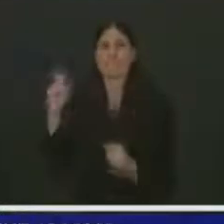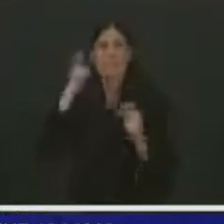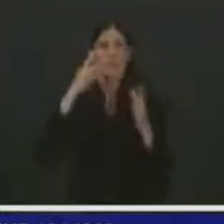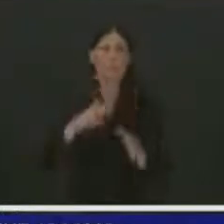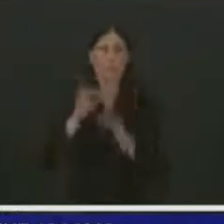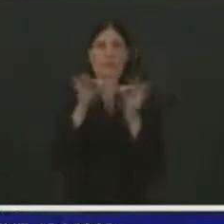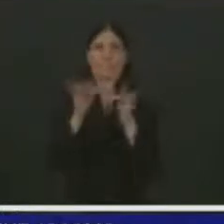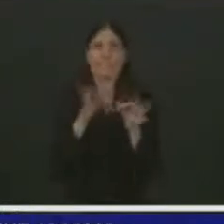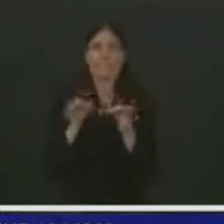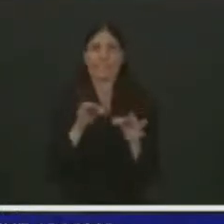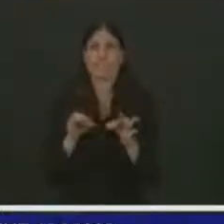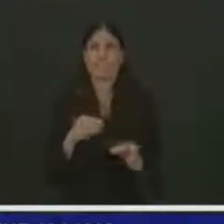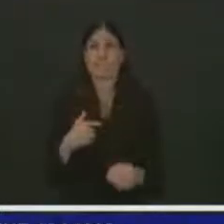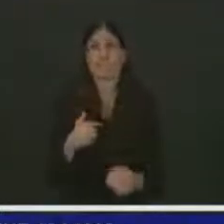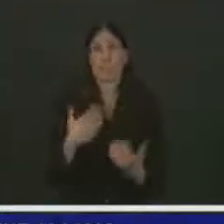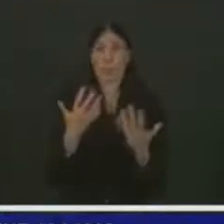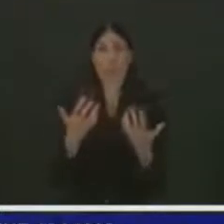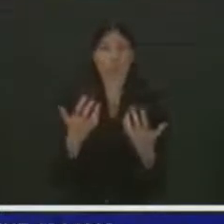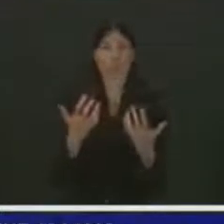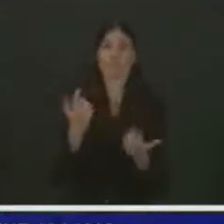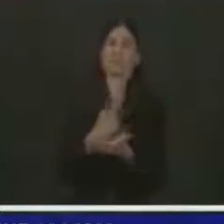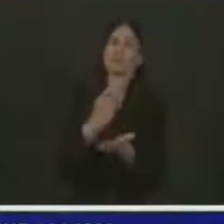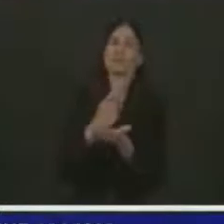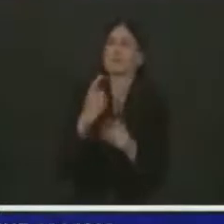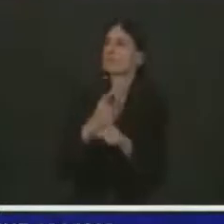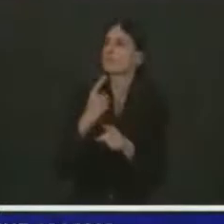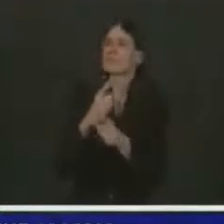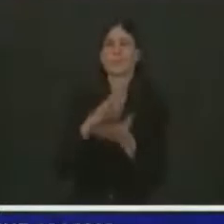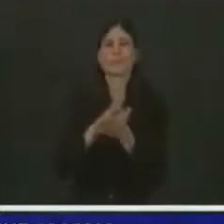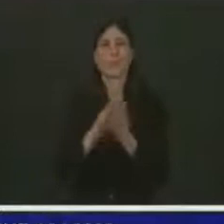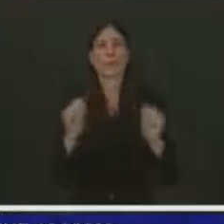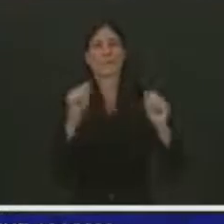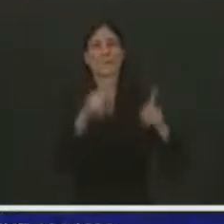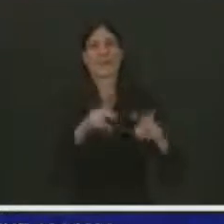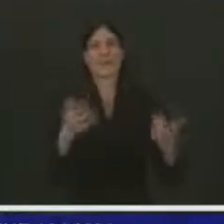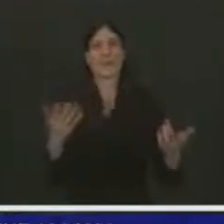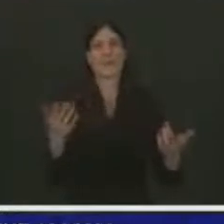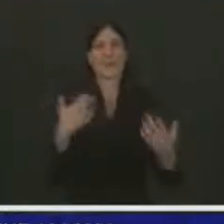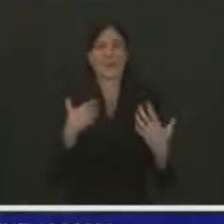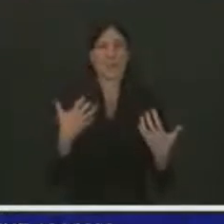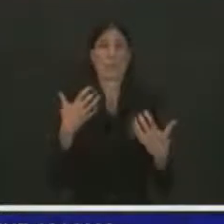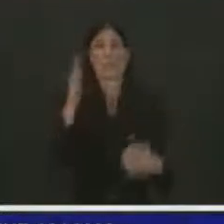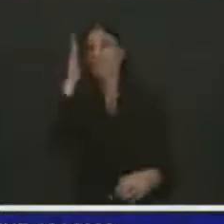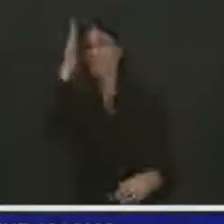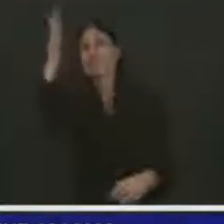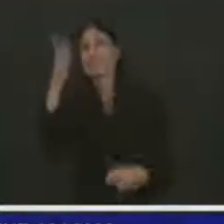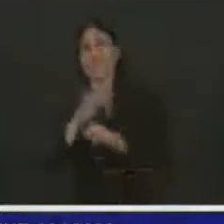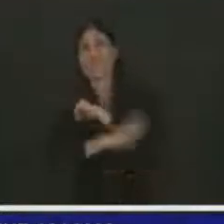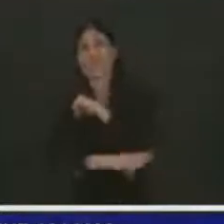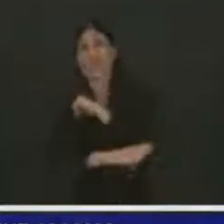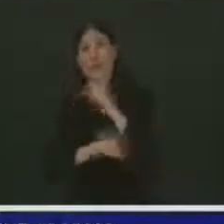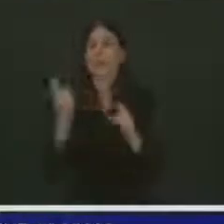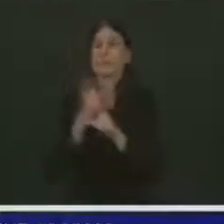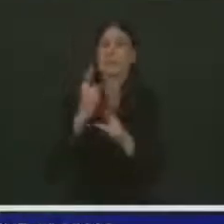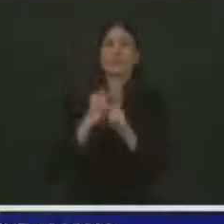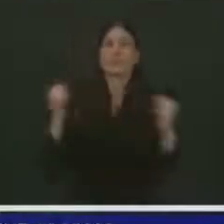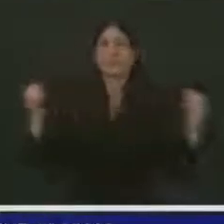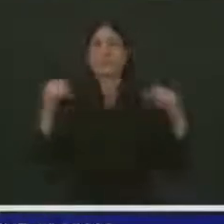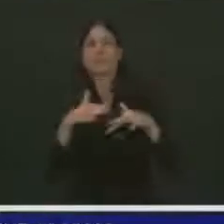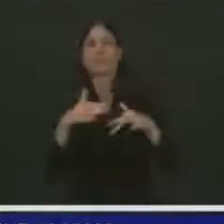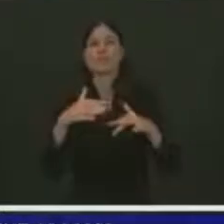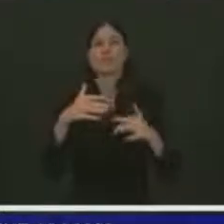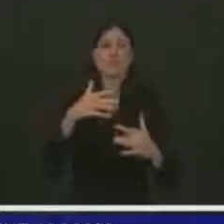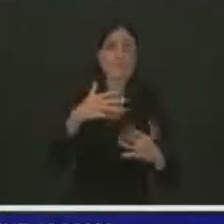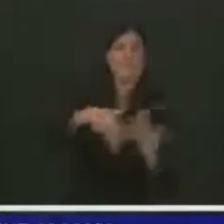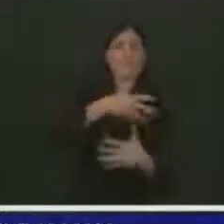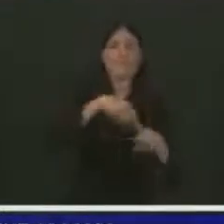every day. That should be our goal. We should be shooting for that goal. And everything we know now, like, the doctor just went through,